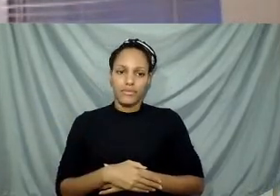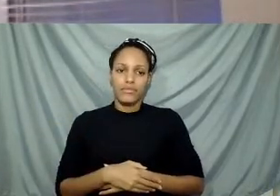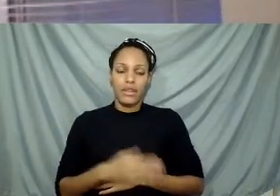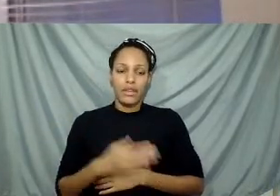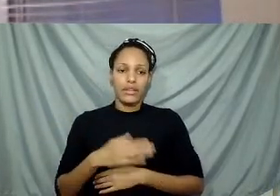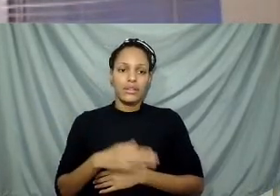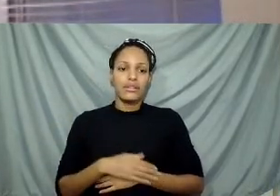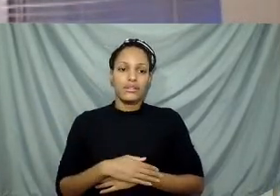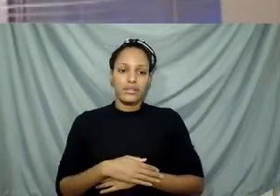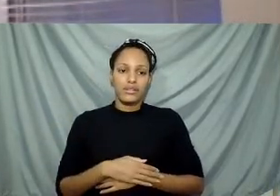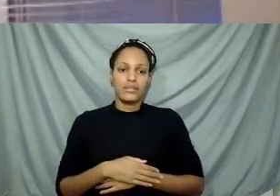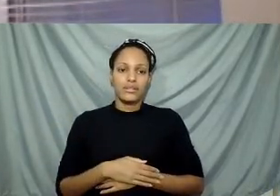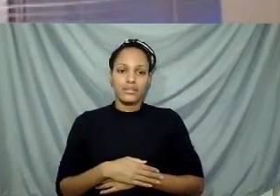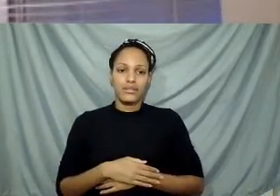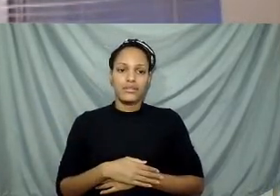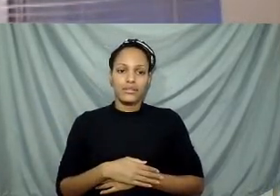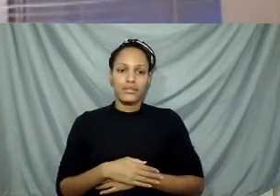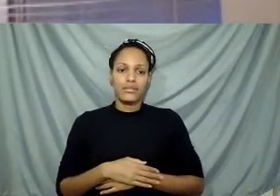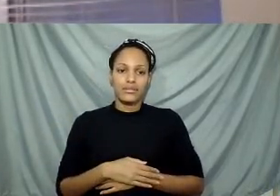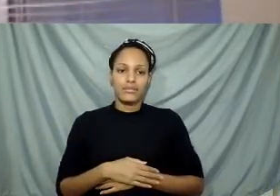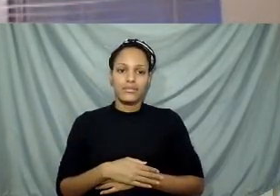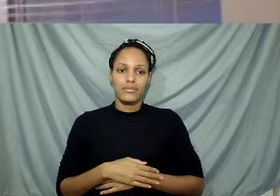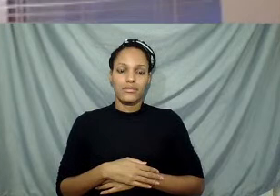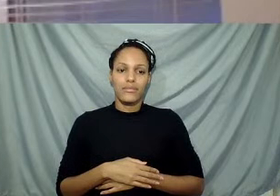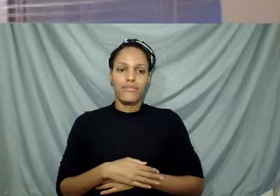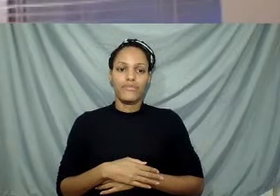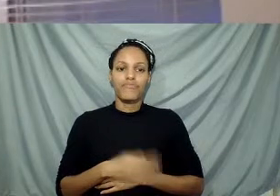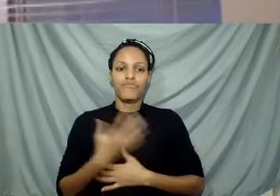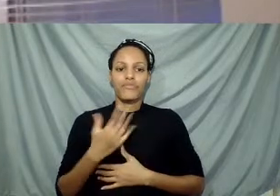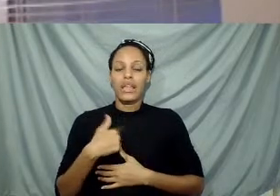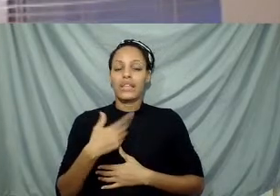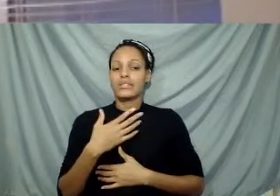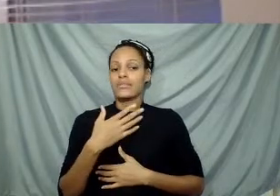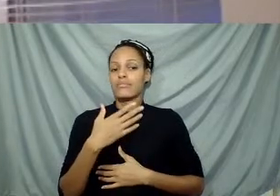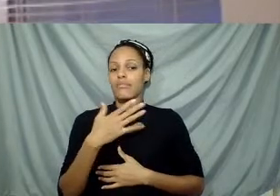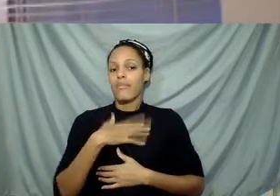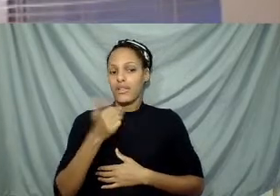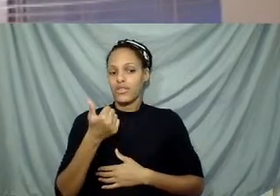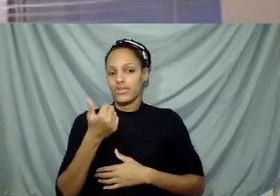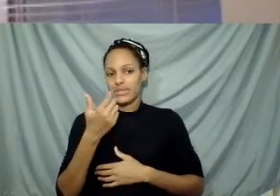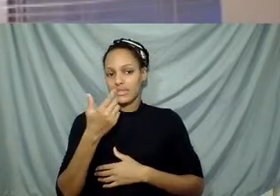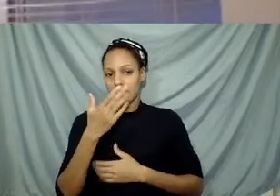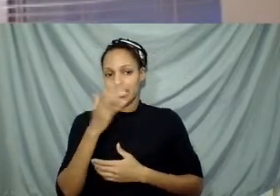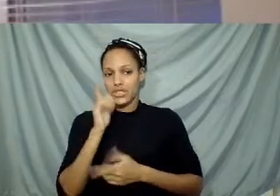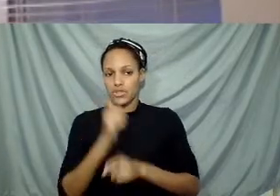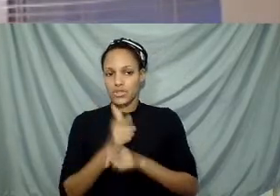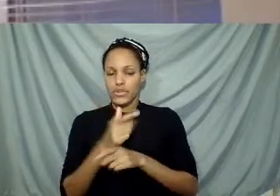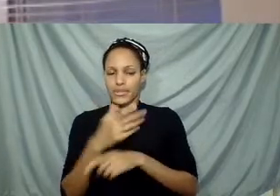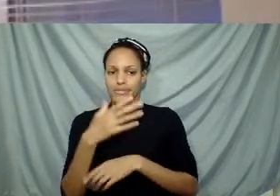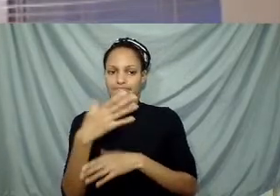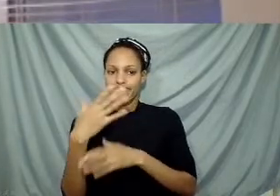Yeah, that's my other sister who left the planet in 1989, I think it